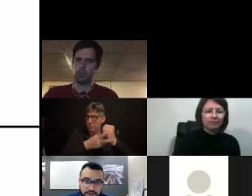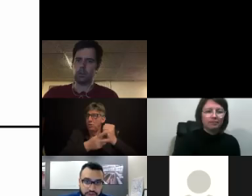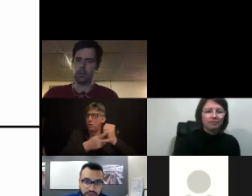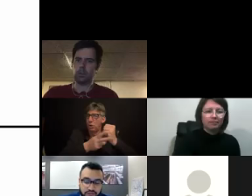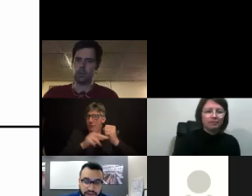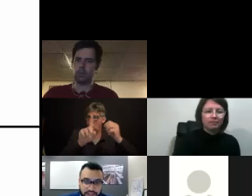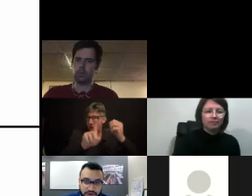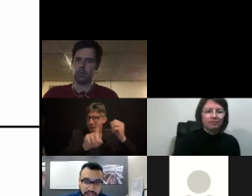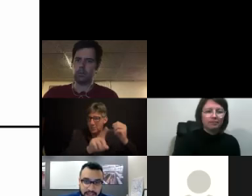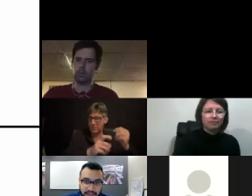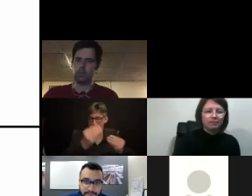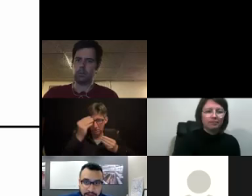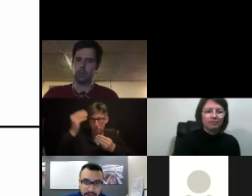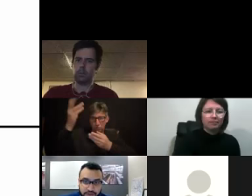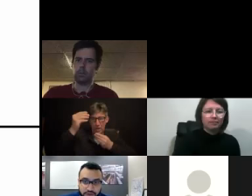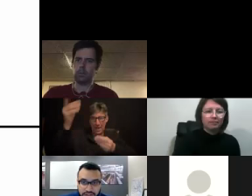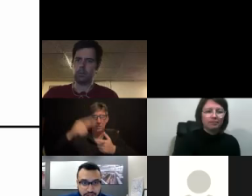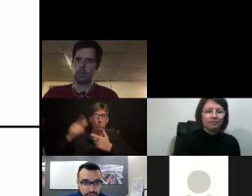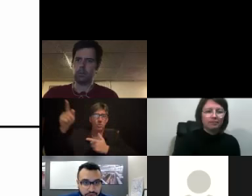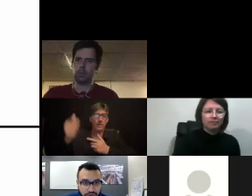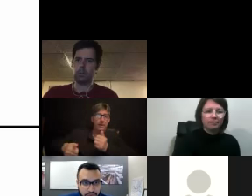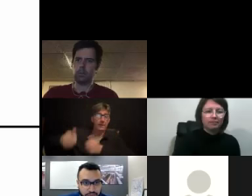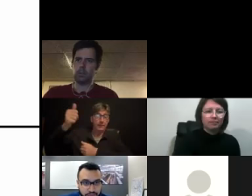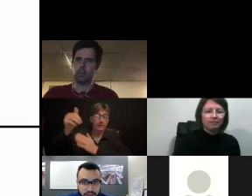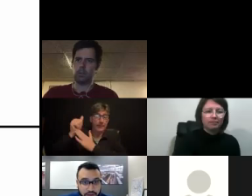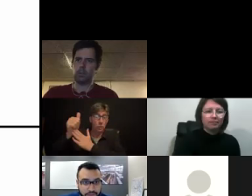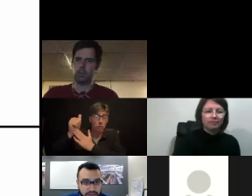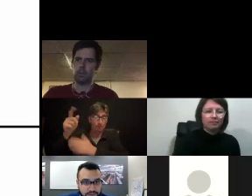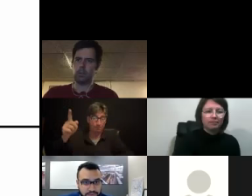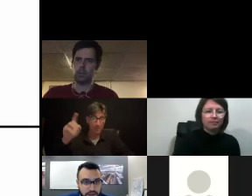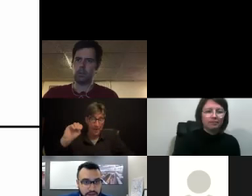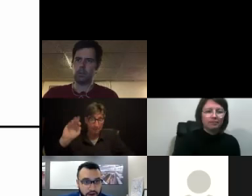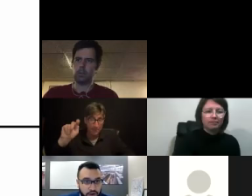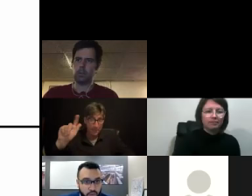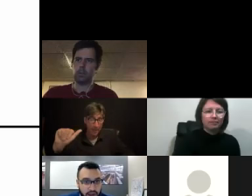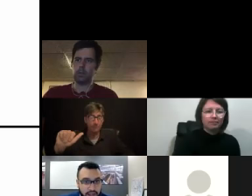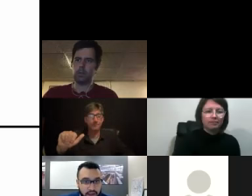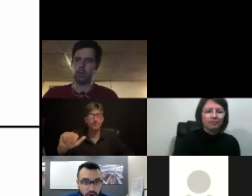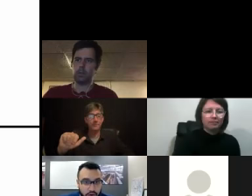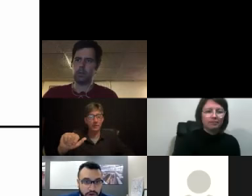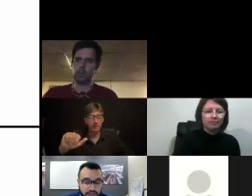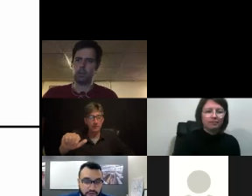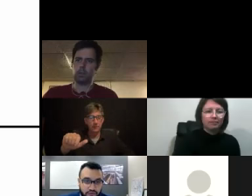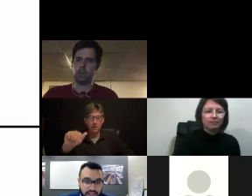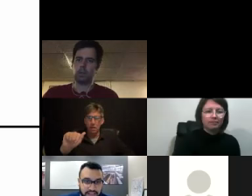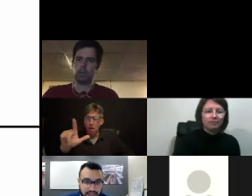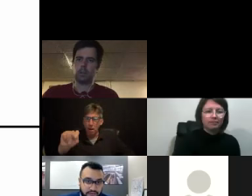you must virtually raise your hand. To do this on the computer, you can press Alt-Y or